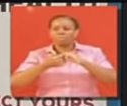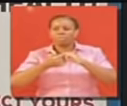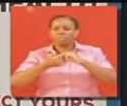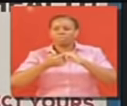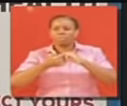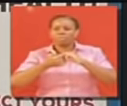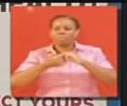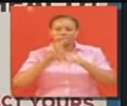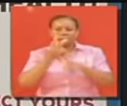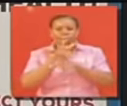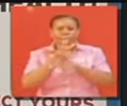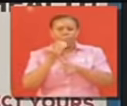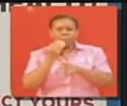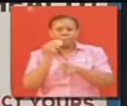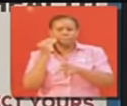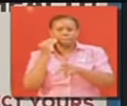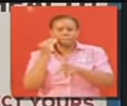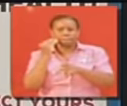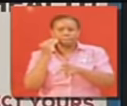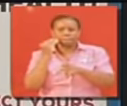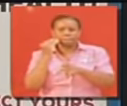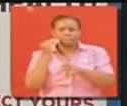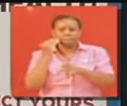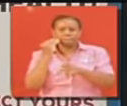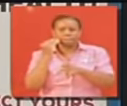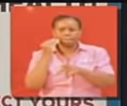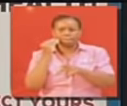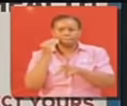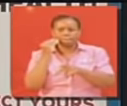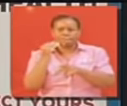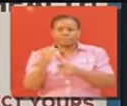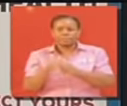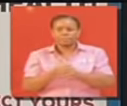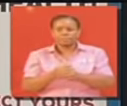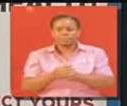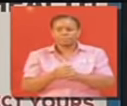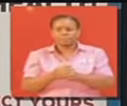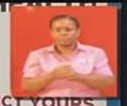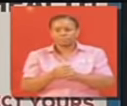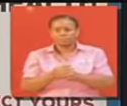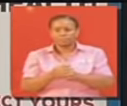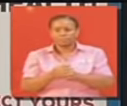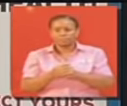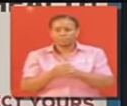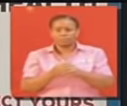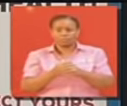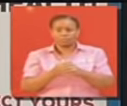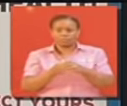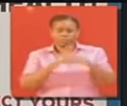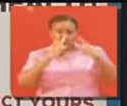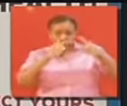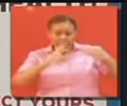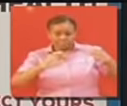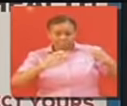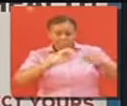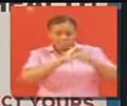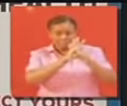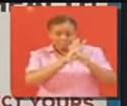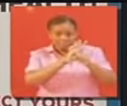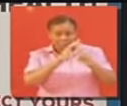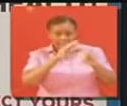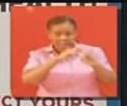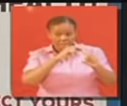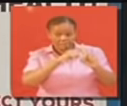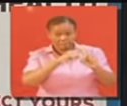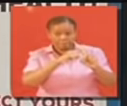COVID-19 and who were isolated at home will get from their CMOs each a document that says that they have